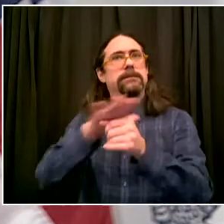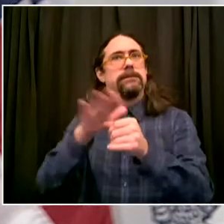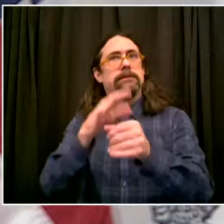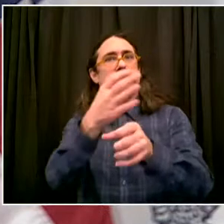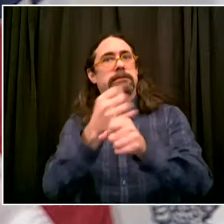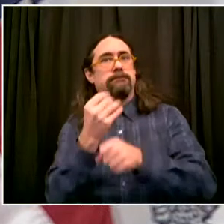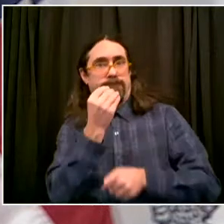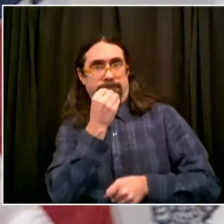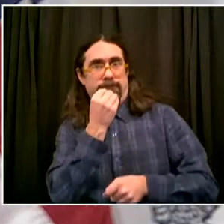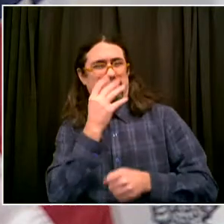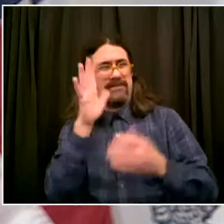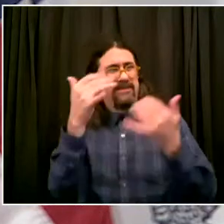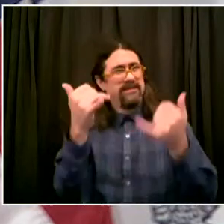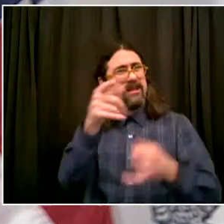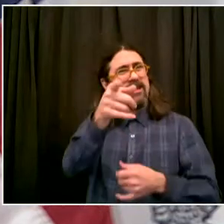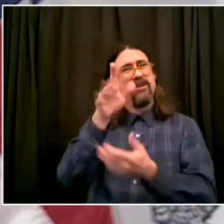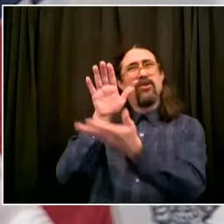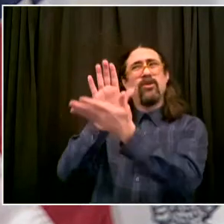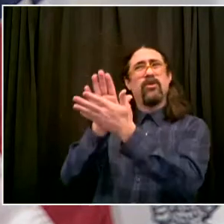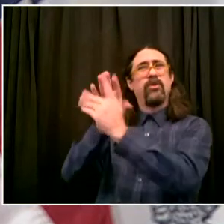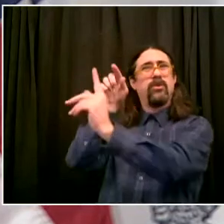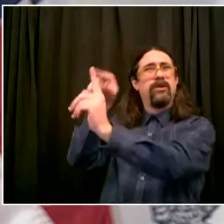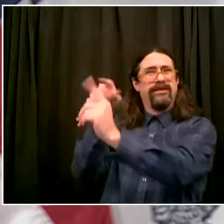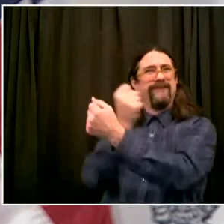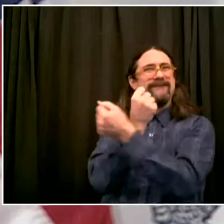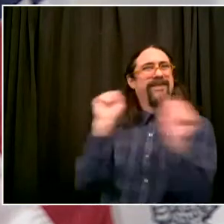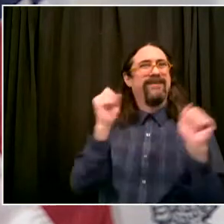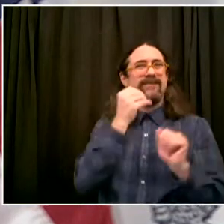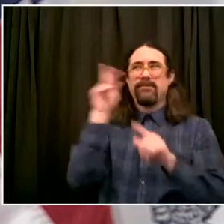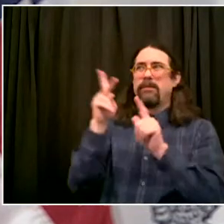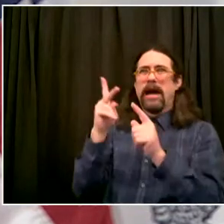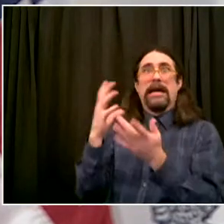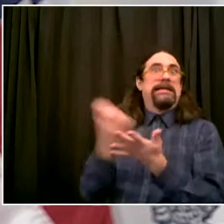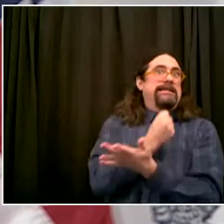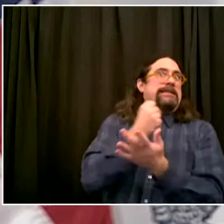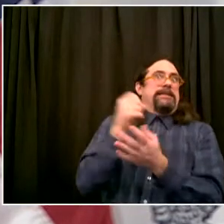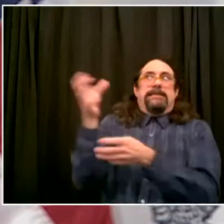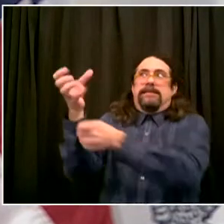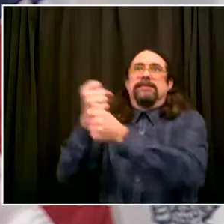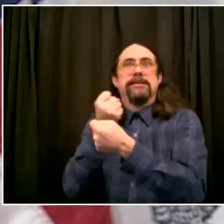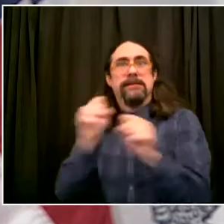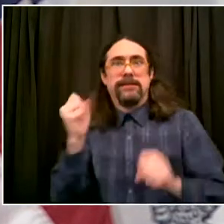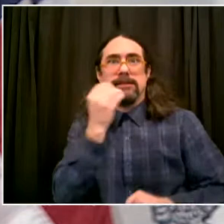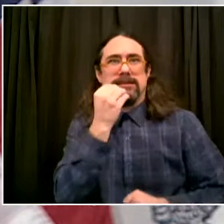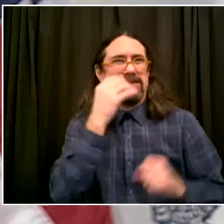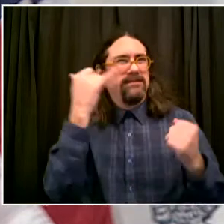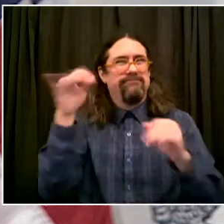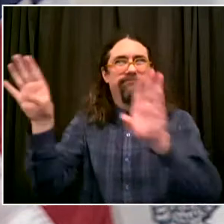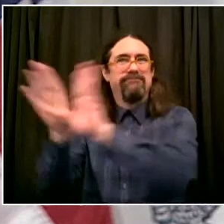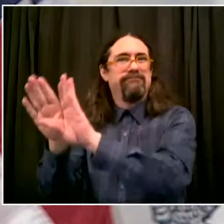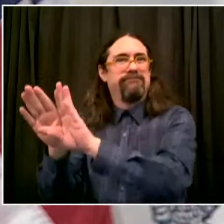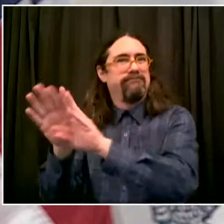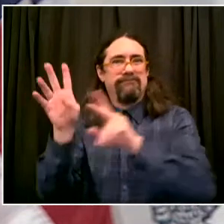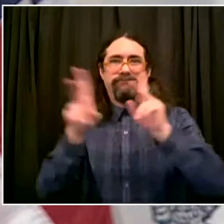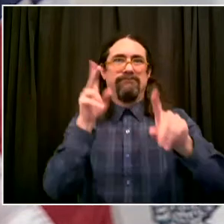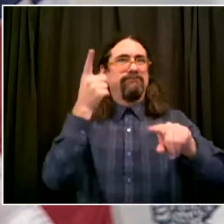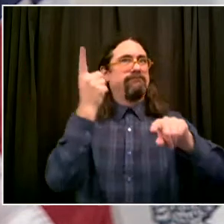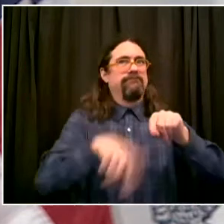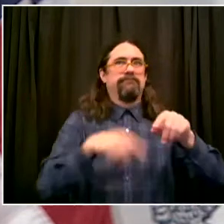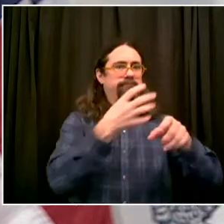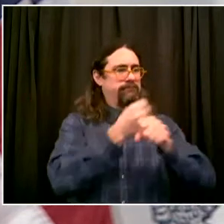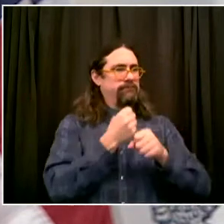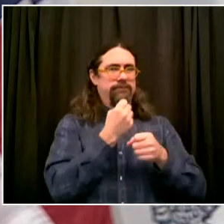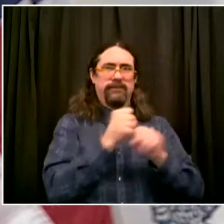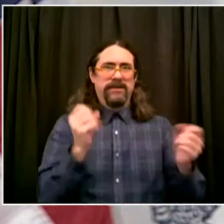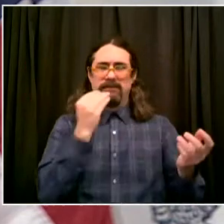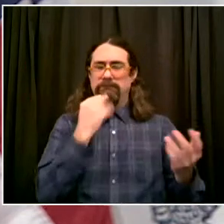food deliveries to homebound seniors and others who depend on those deliveries, or will these people have to use the food delivery services